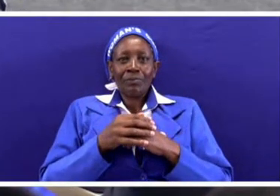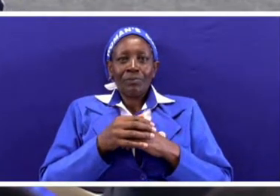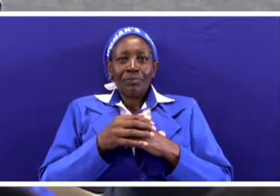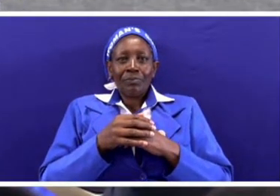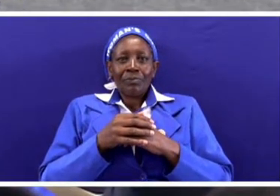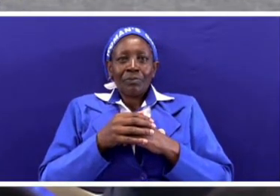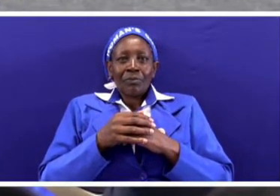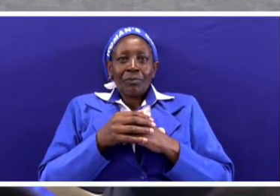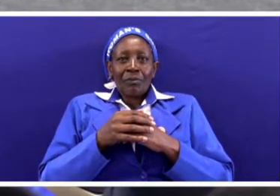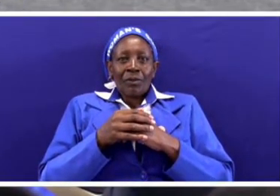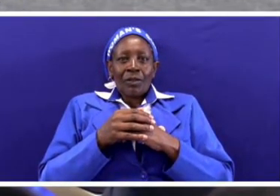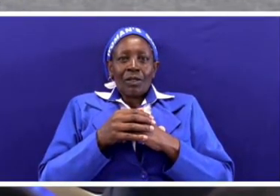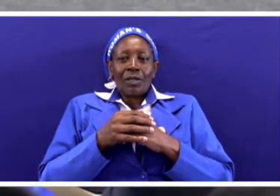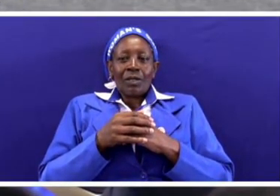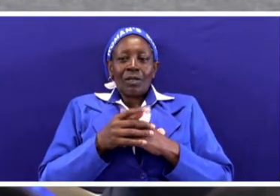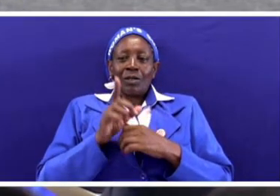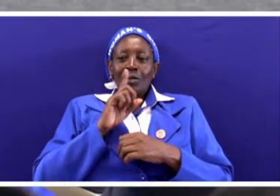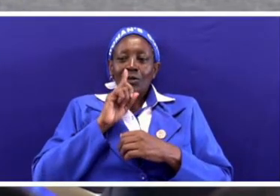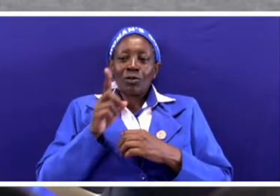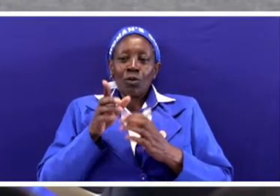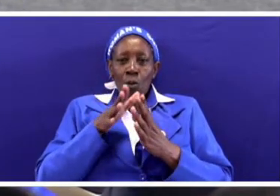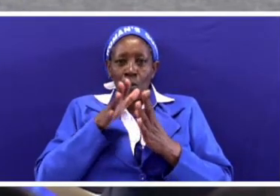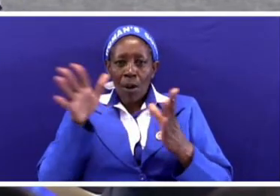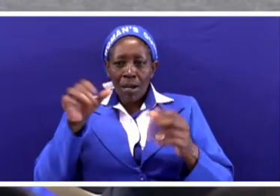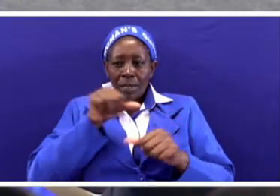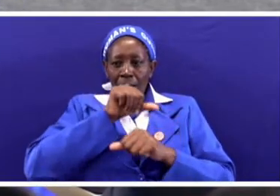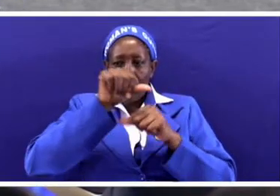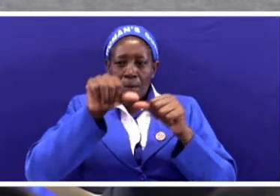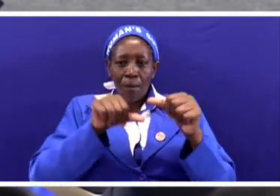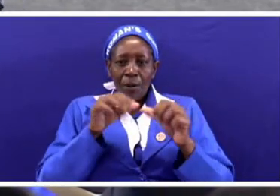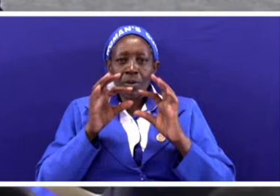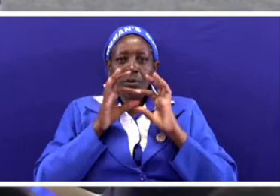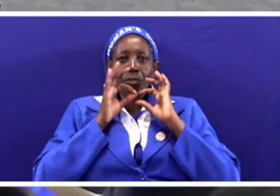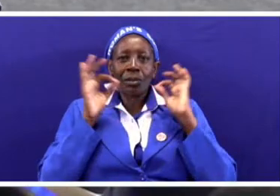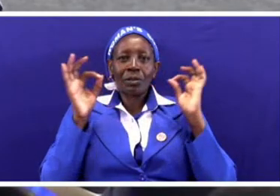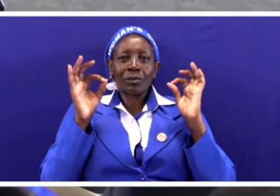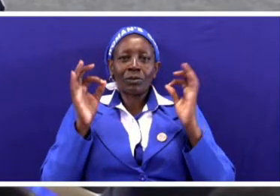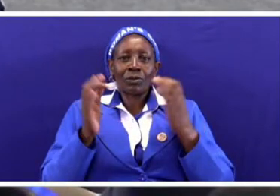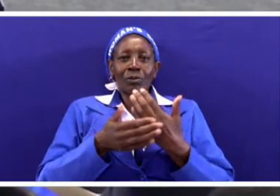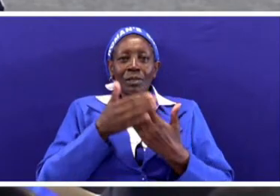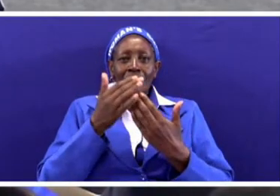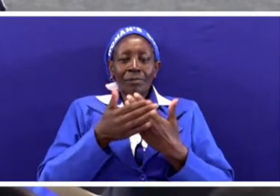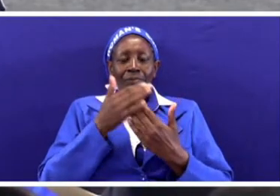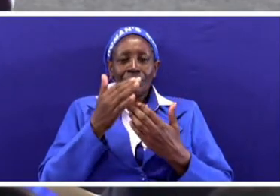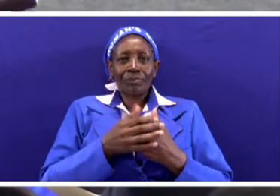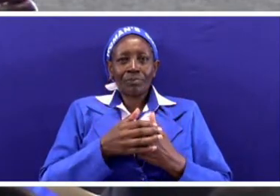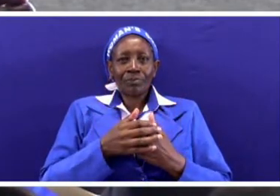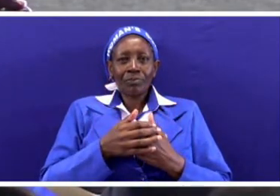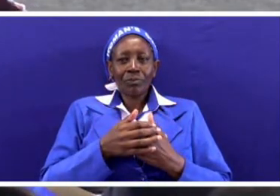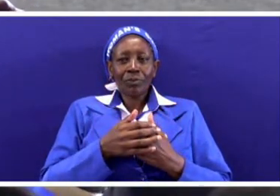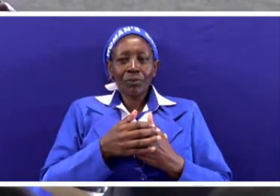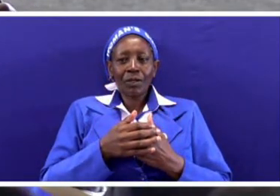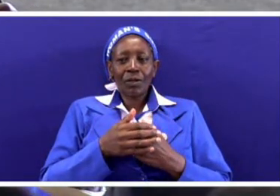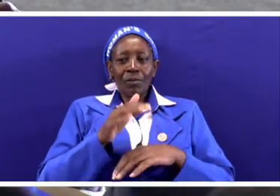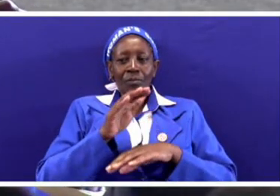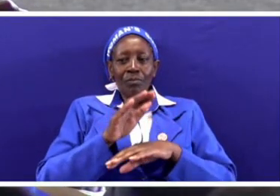is so much about the personal undertaking and endeavor that we are being called